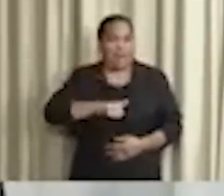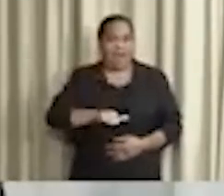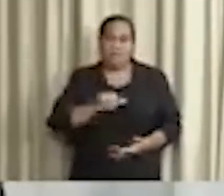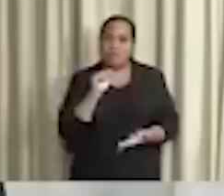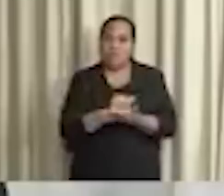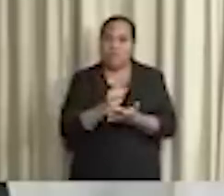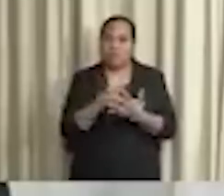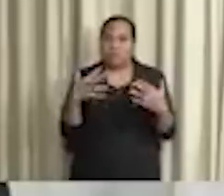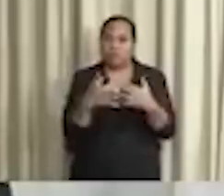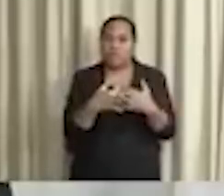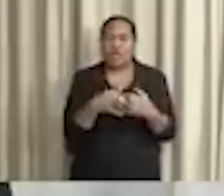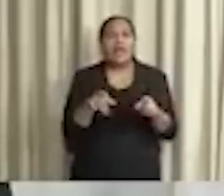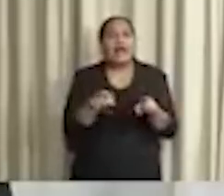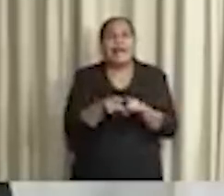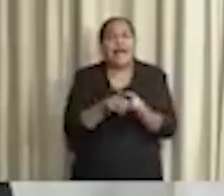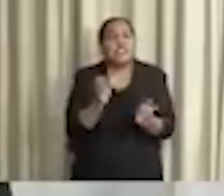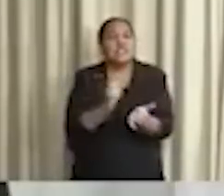as servants of the people.